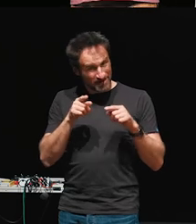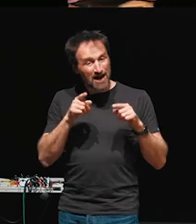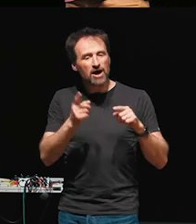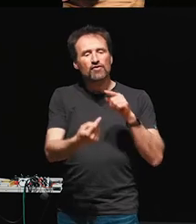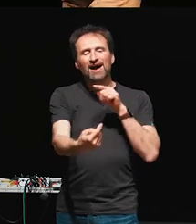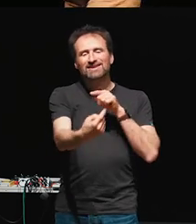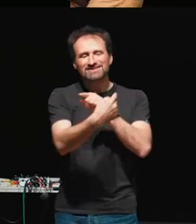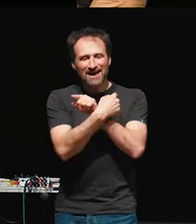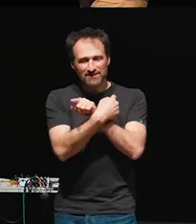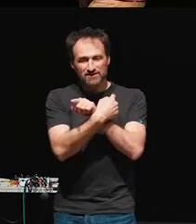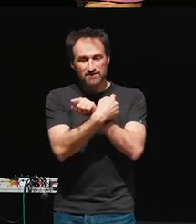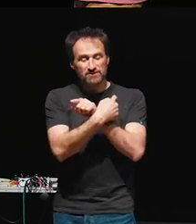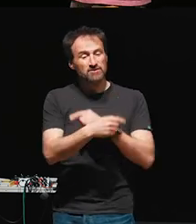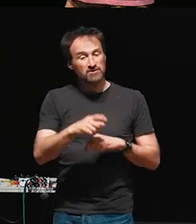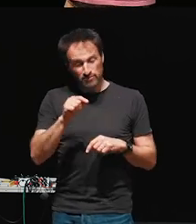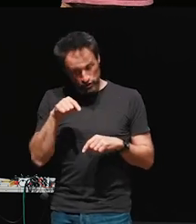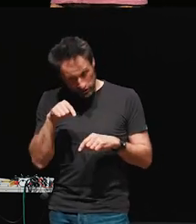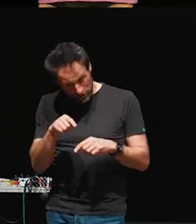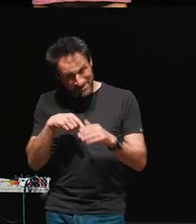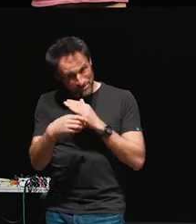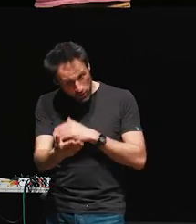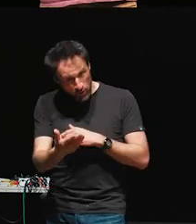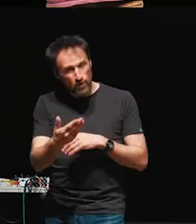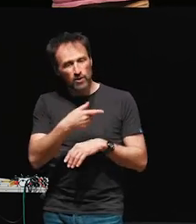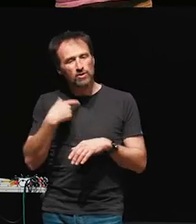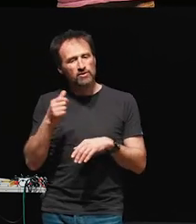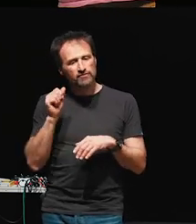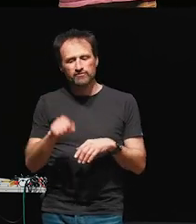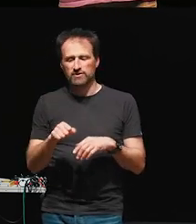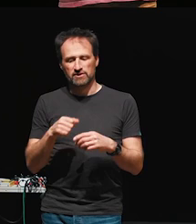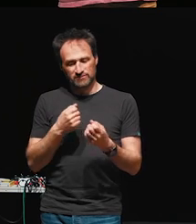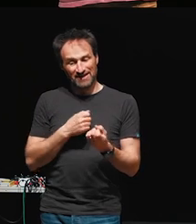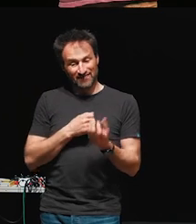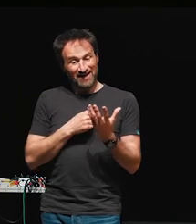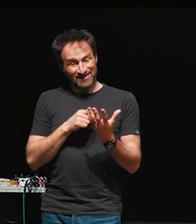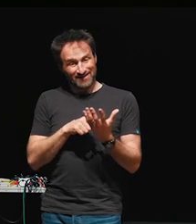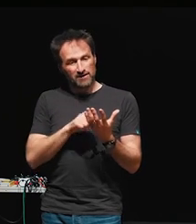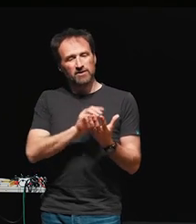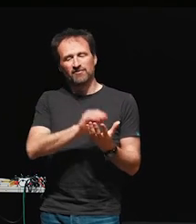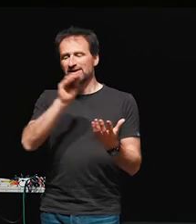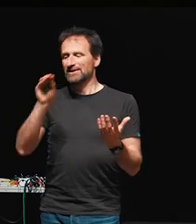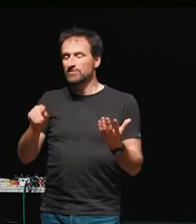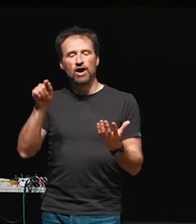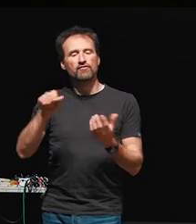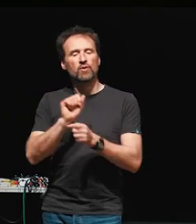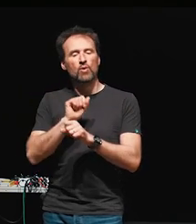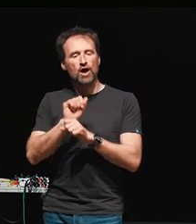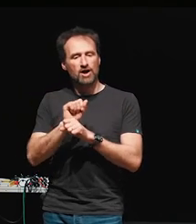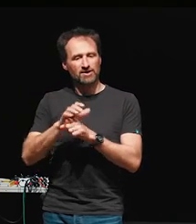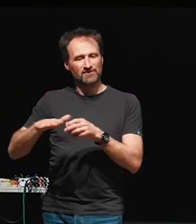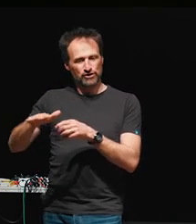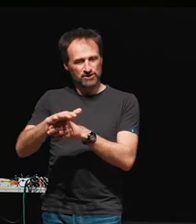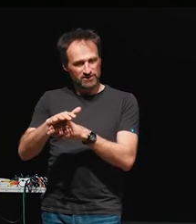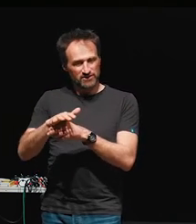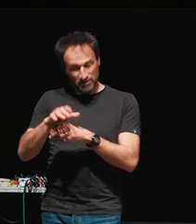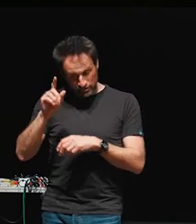so you can probably guess how we then get that event. We add an event listener onto the worker object. And then same as before, you access the data